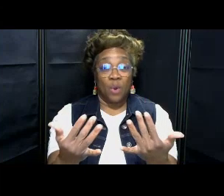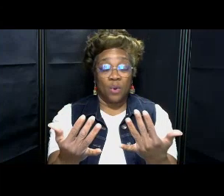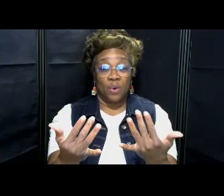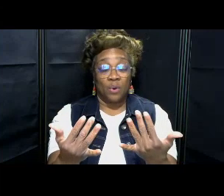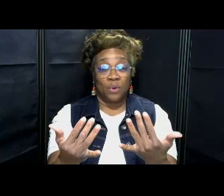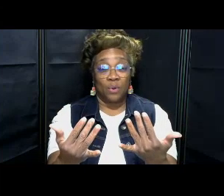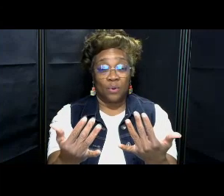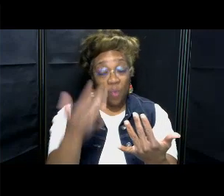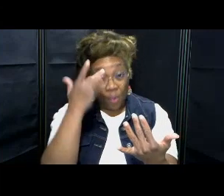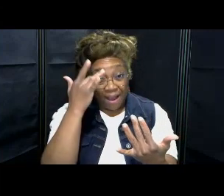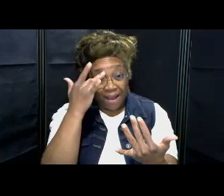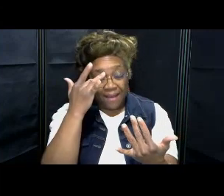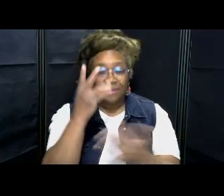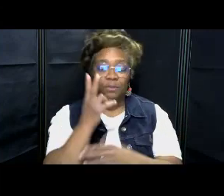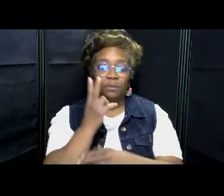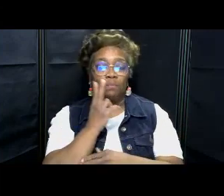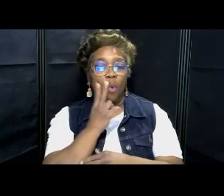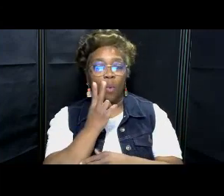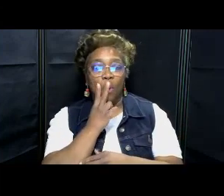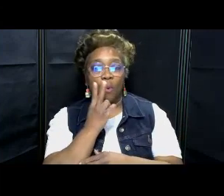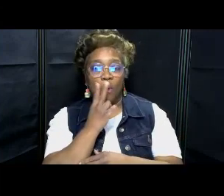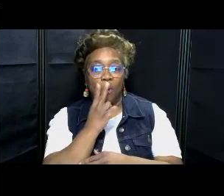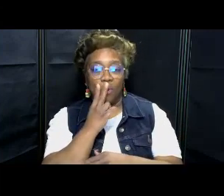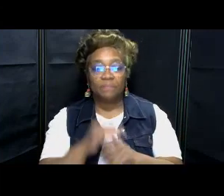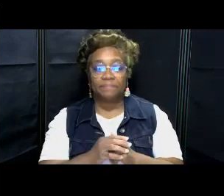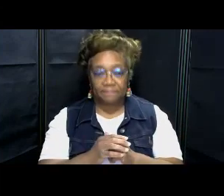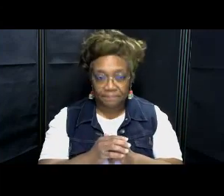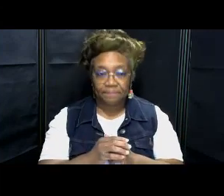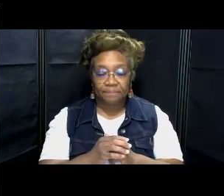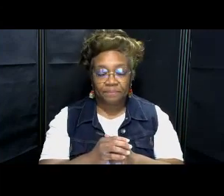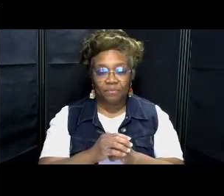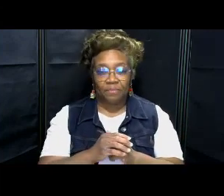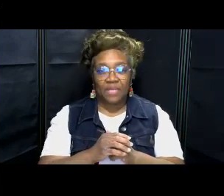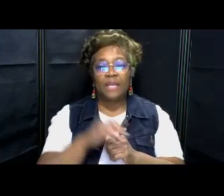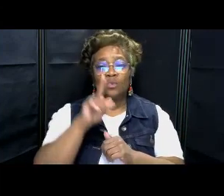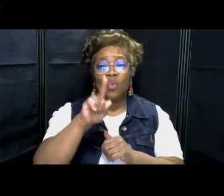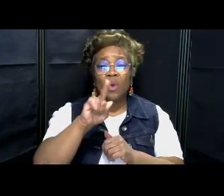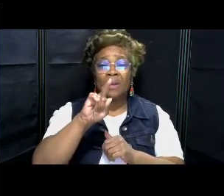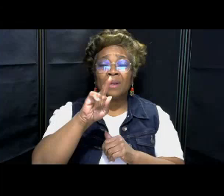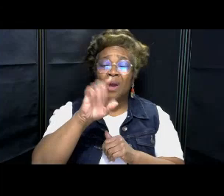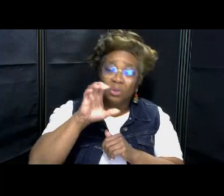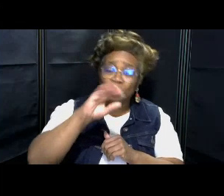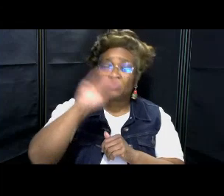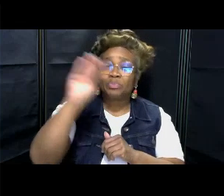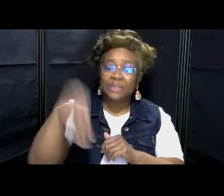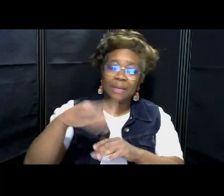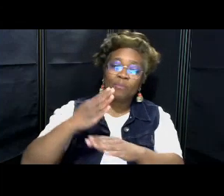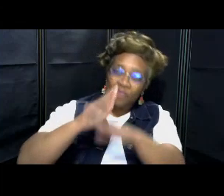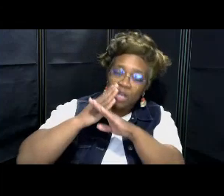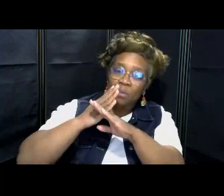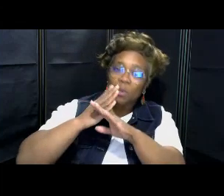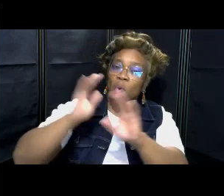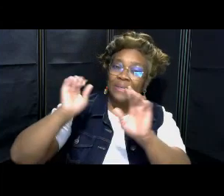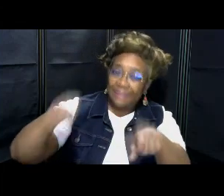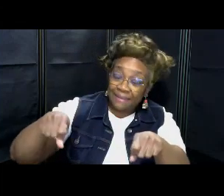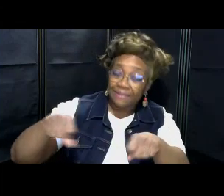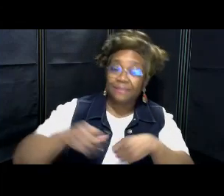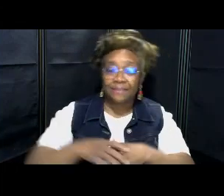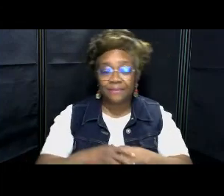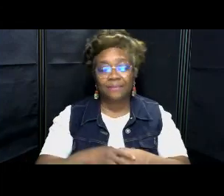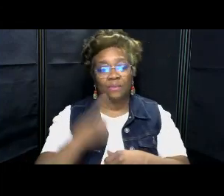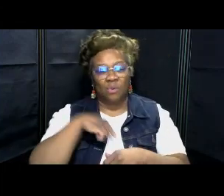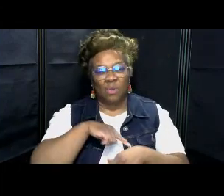why we're dying is because of the smoking. It's 100% preventable. And we're going to talk about some of those safety